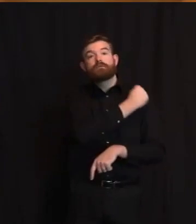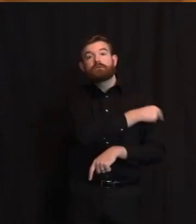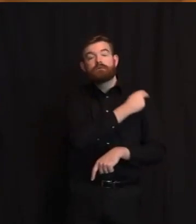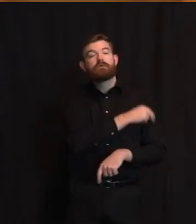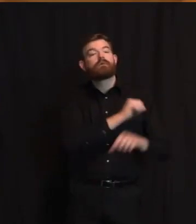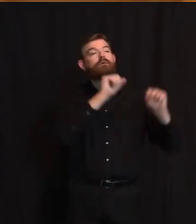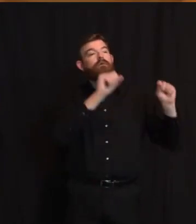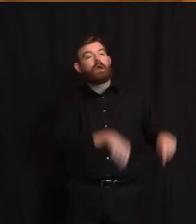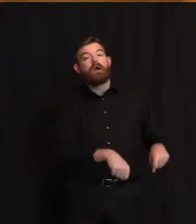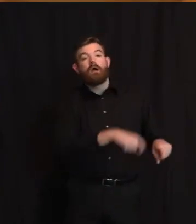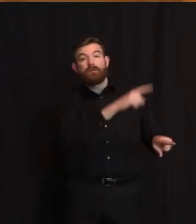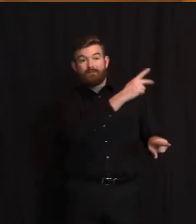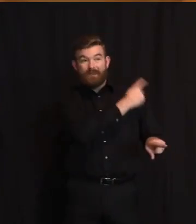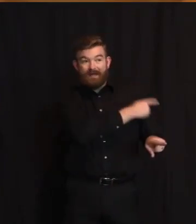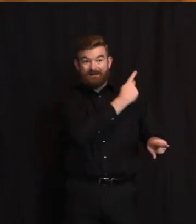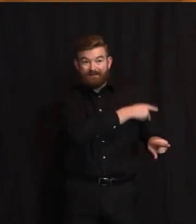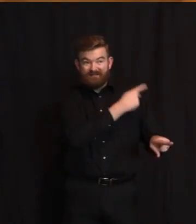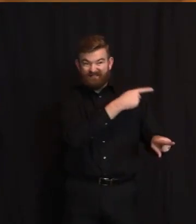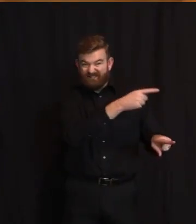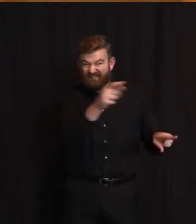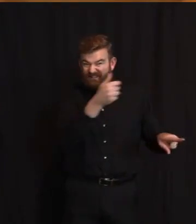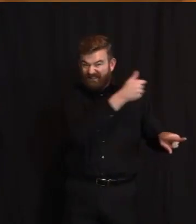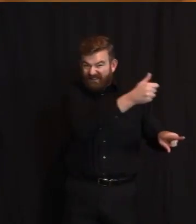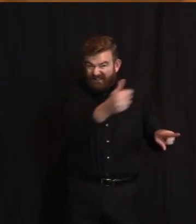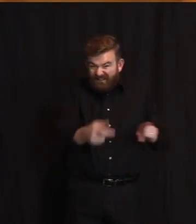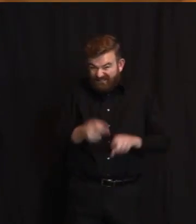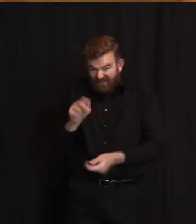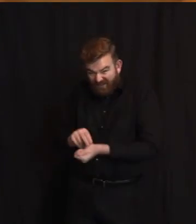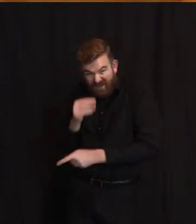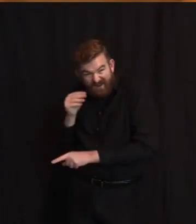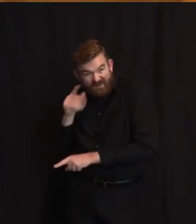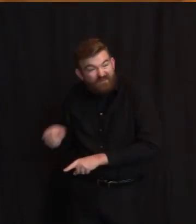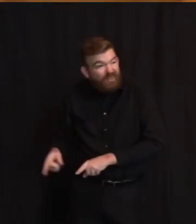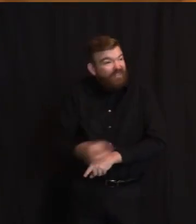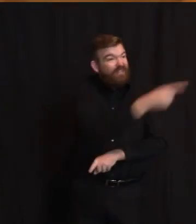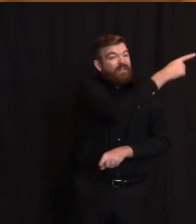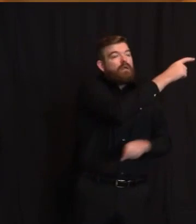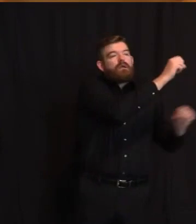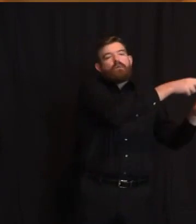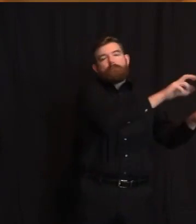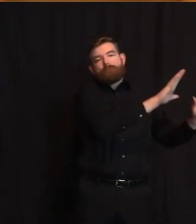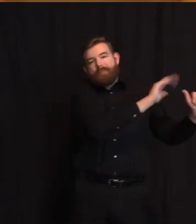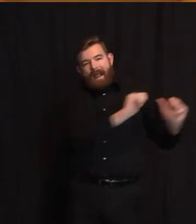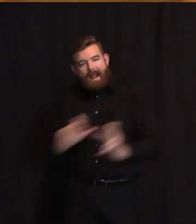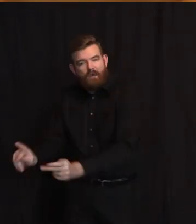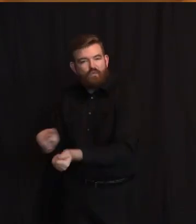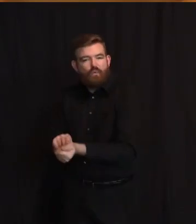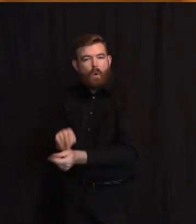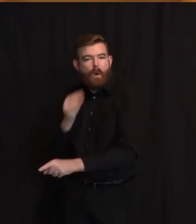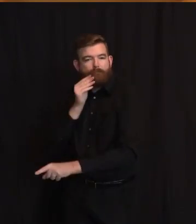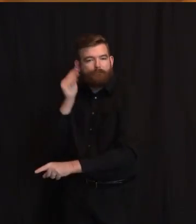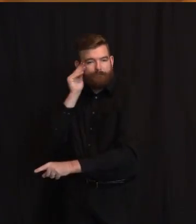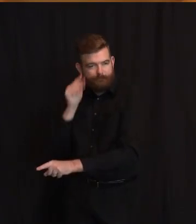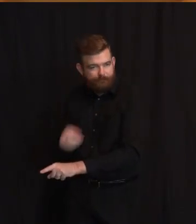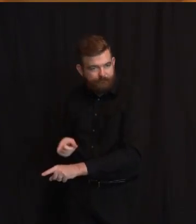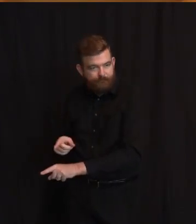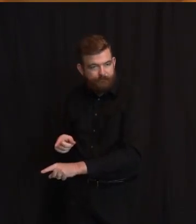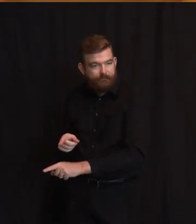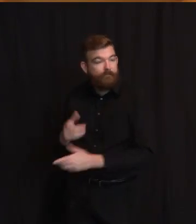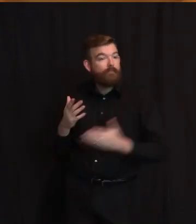facility patients into those facilities when they cannot be admitted to COVID struggling